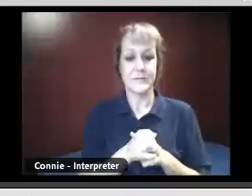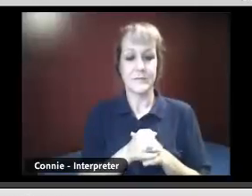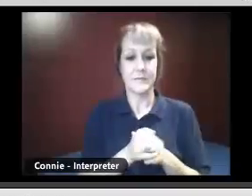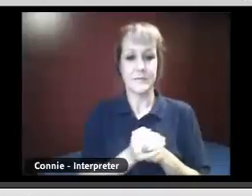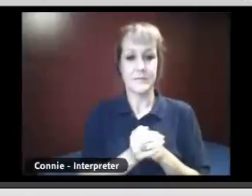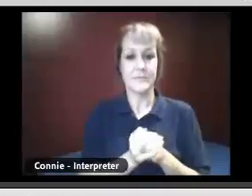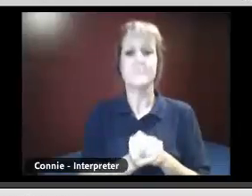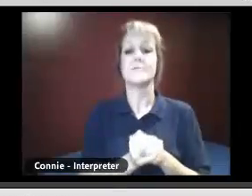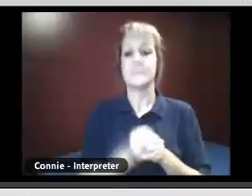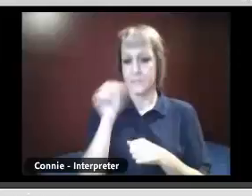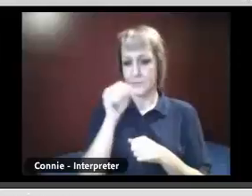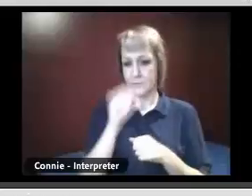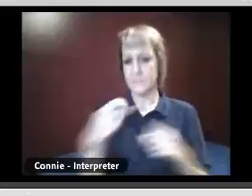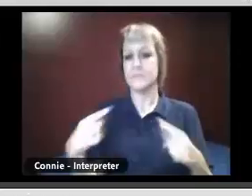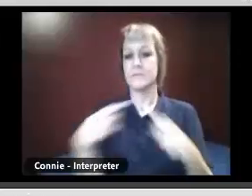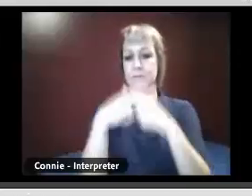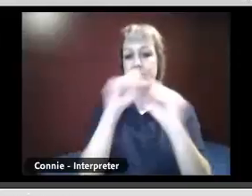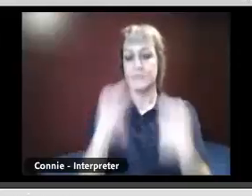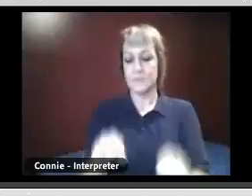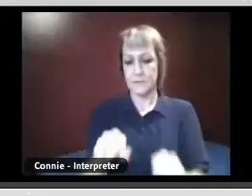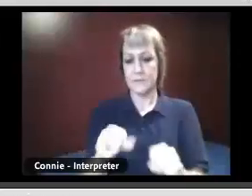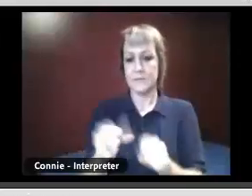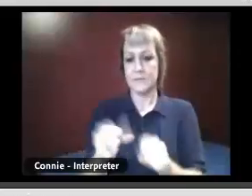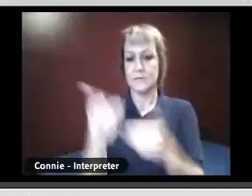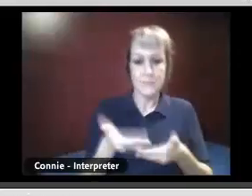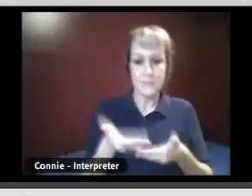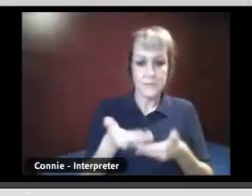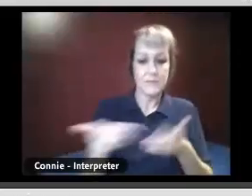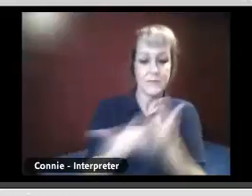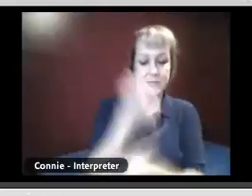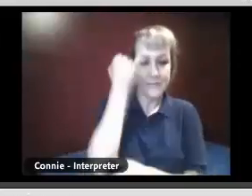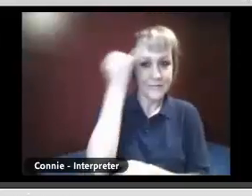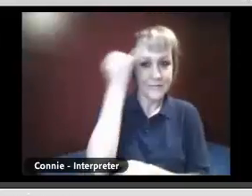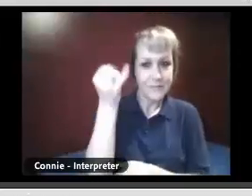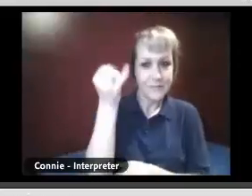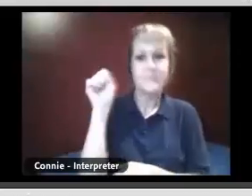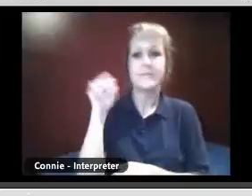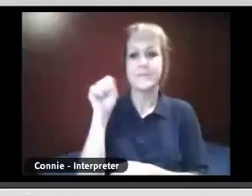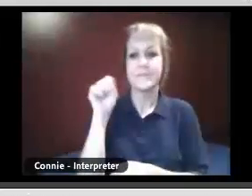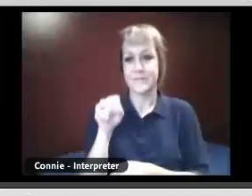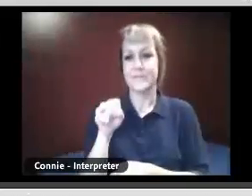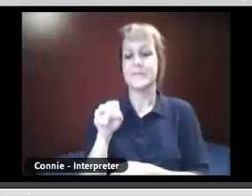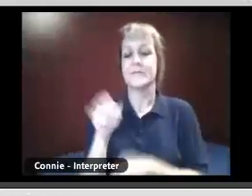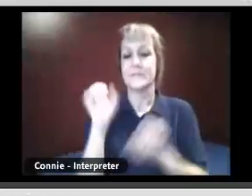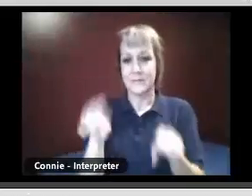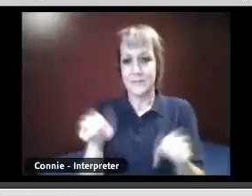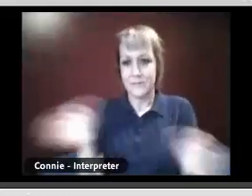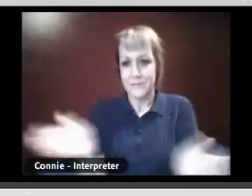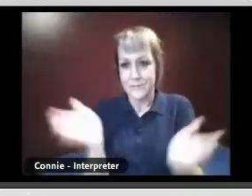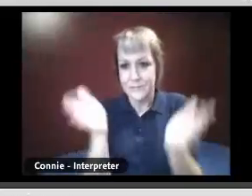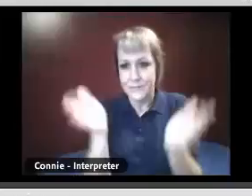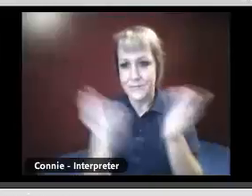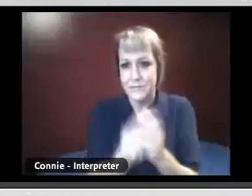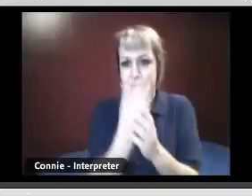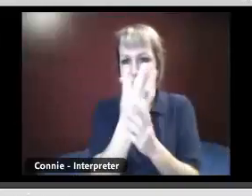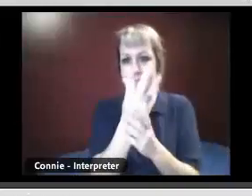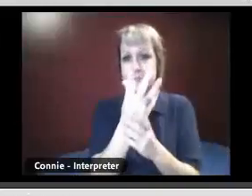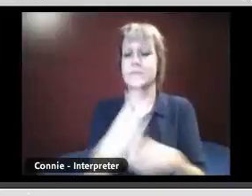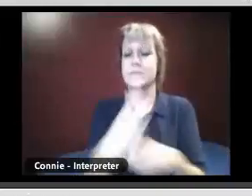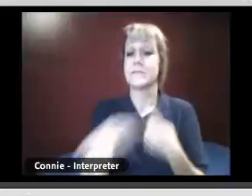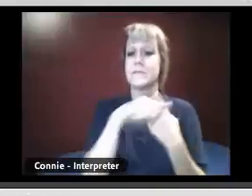Oh, it can promote growth. It can bring new ideas. Yes, you're going to see as we continue with this, there is constructive